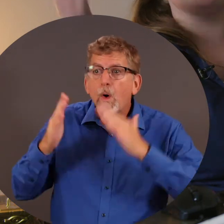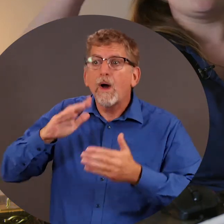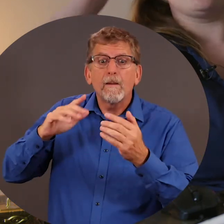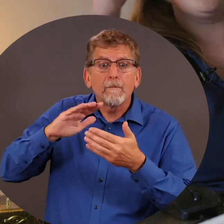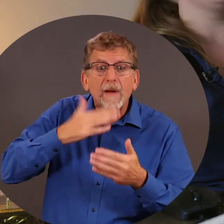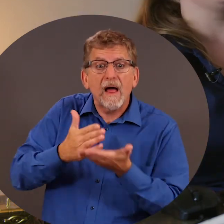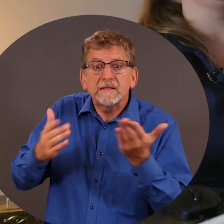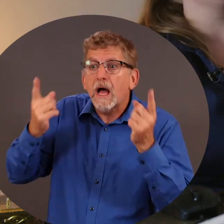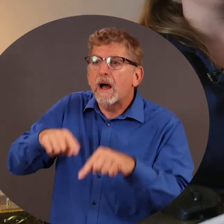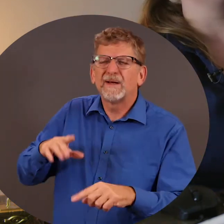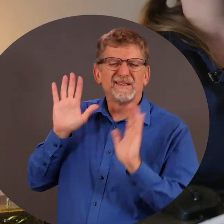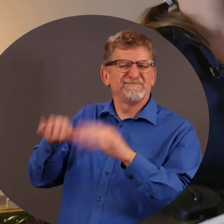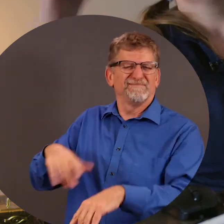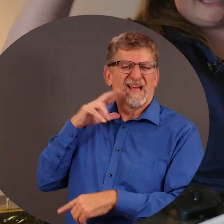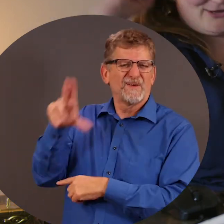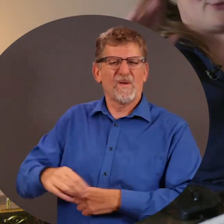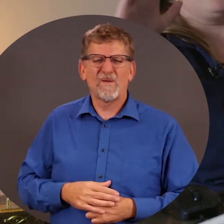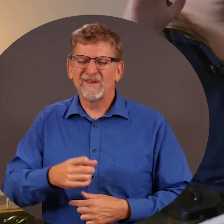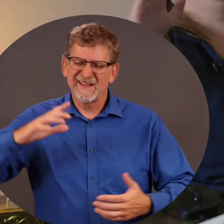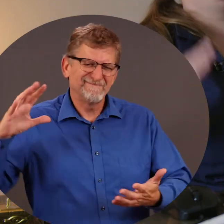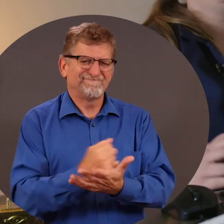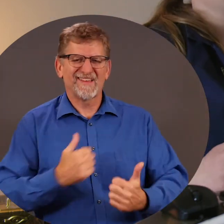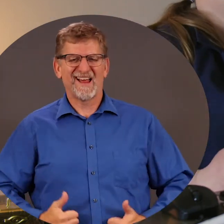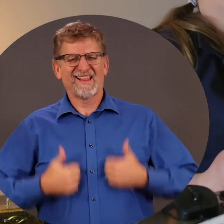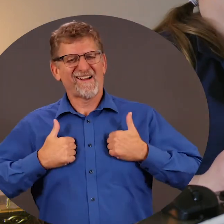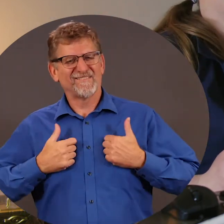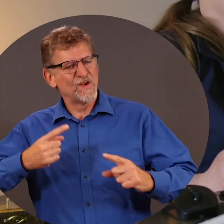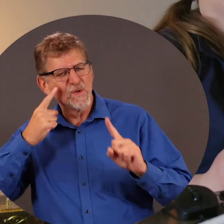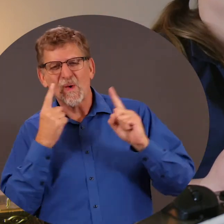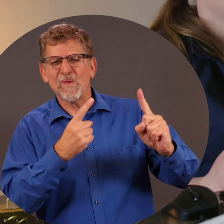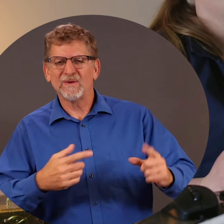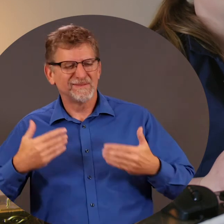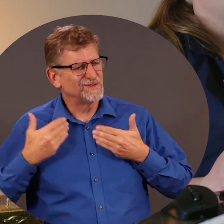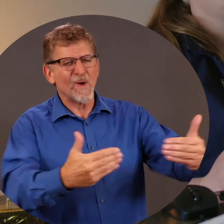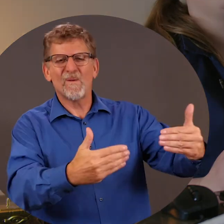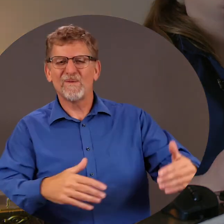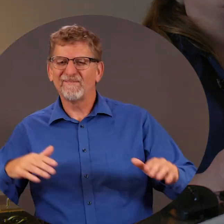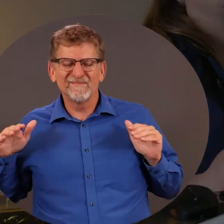You get grabbed like by a bull and go. Fly.